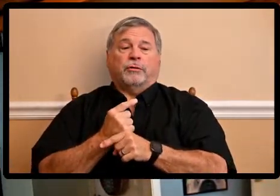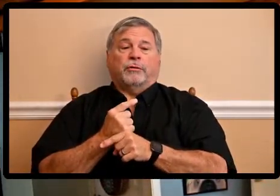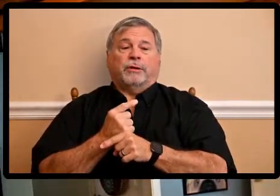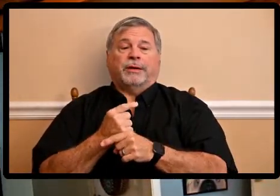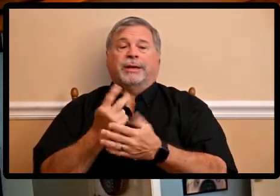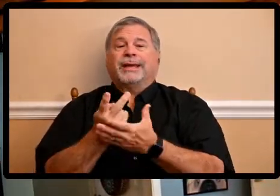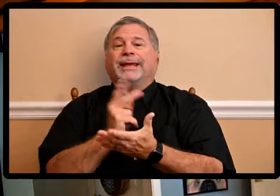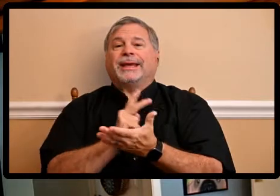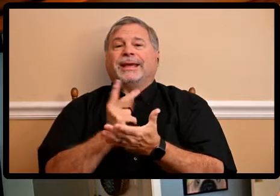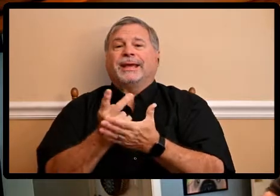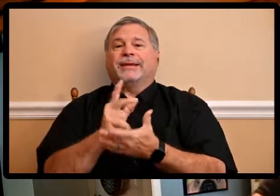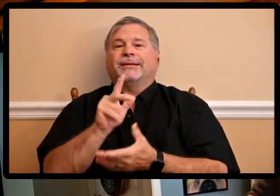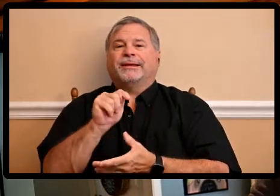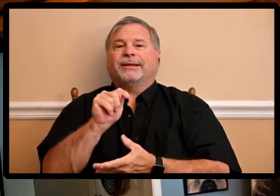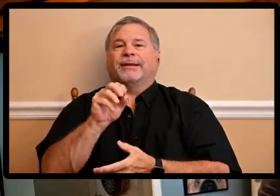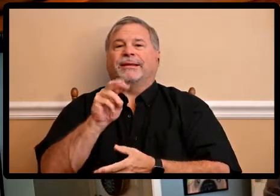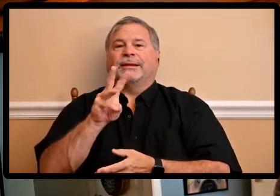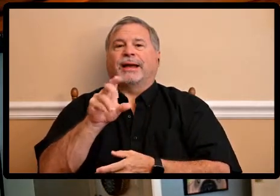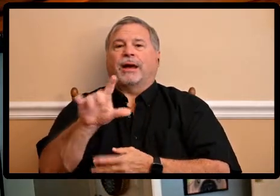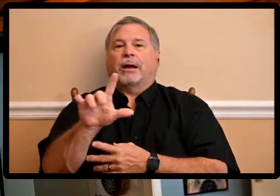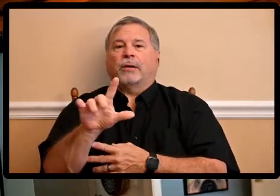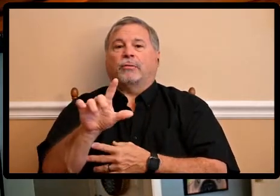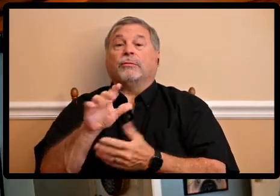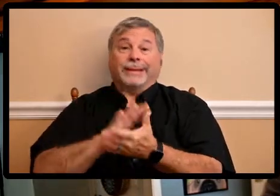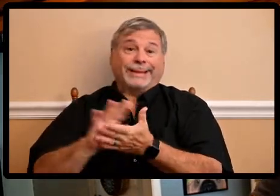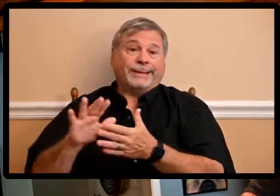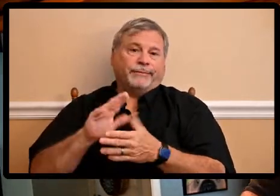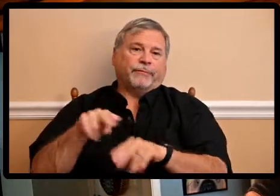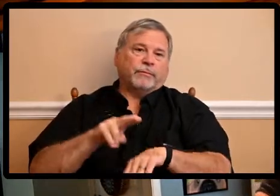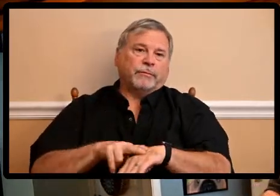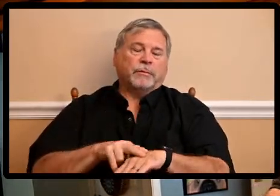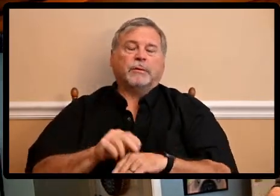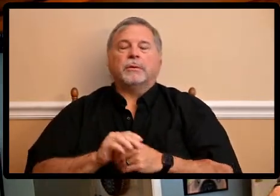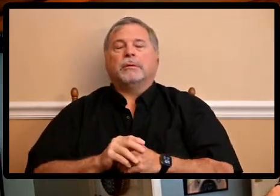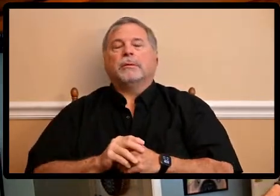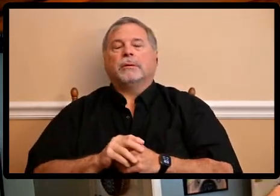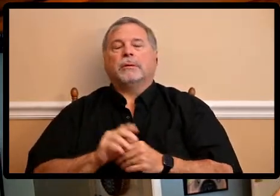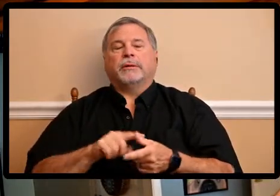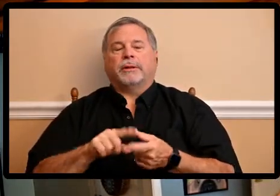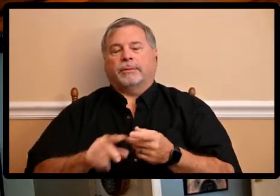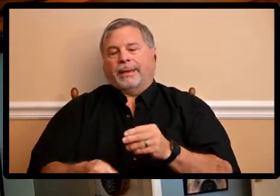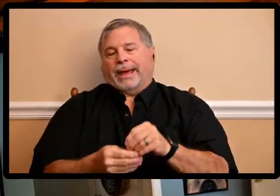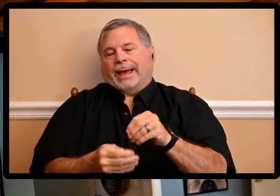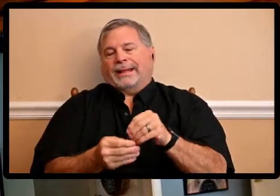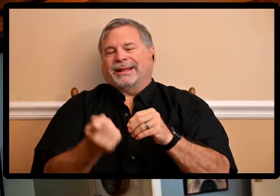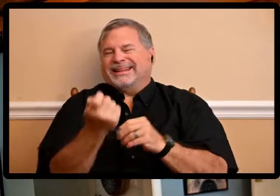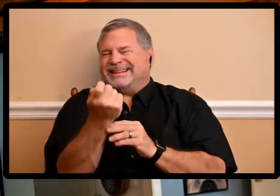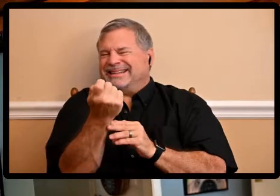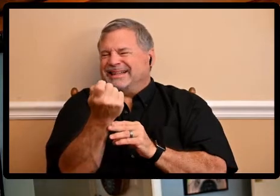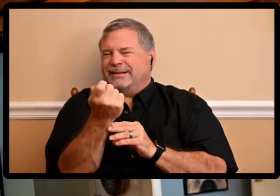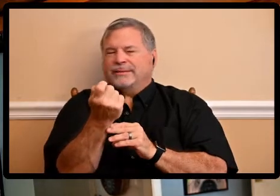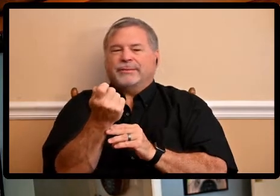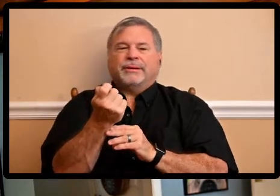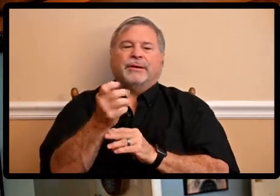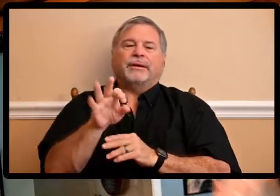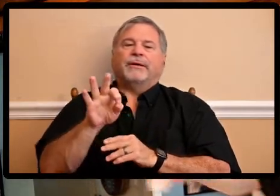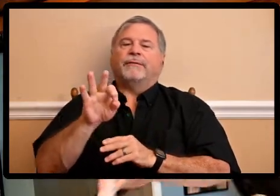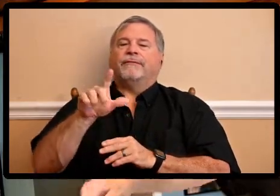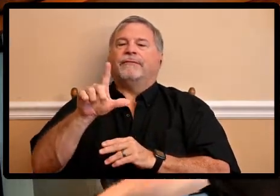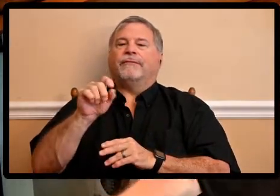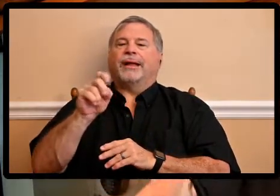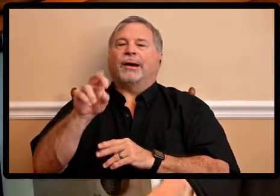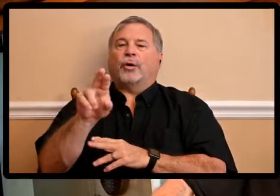kitchen towel, clean of course, and I'm putting just a little bit